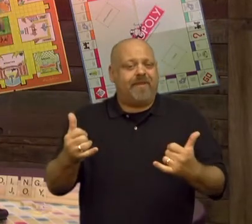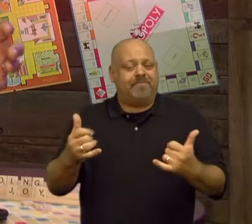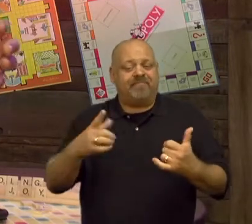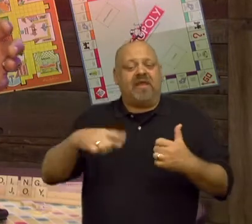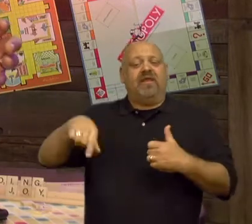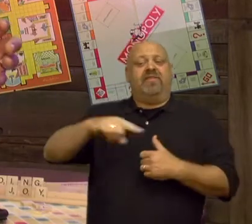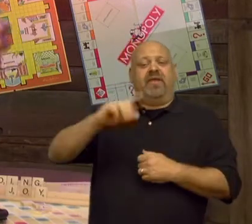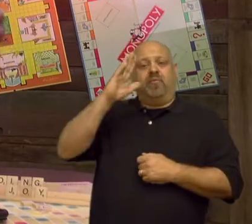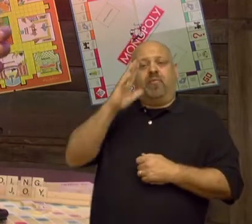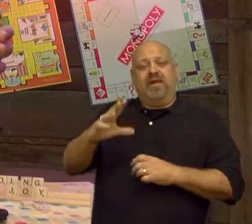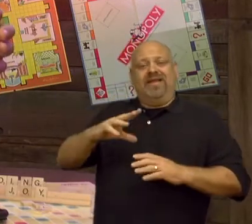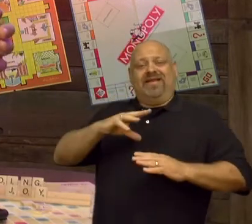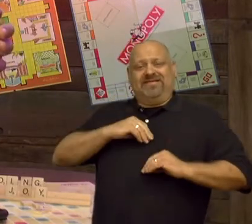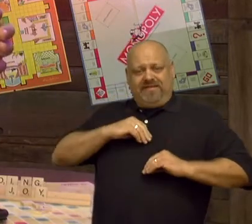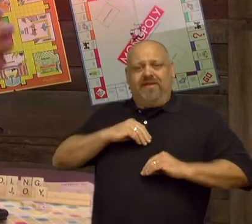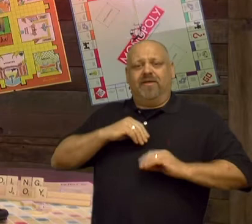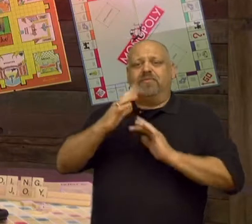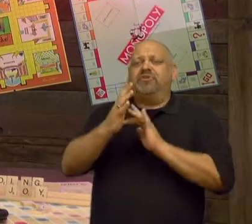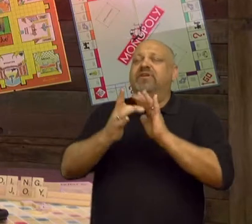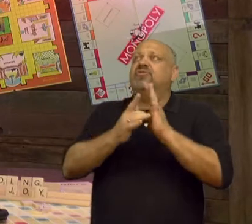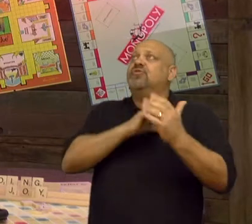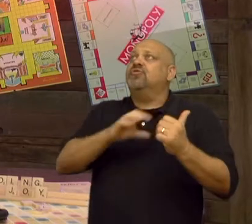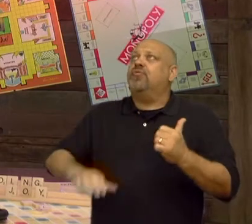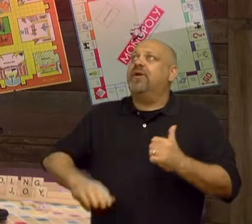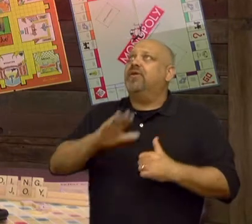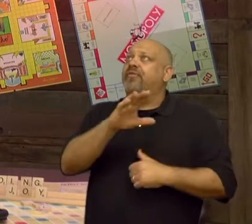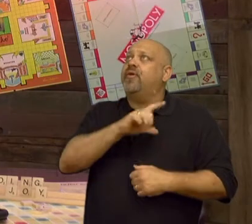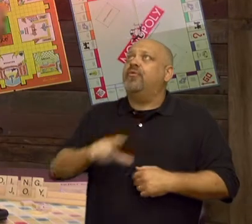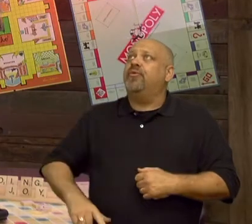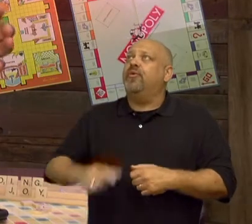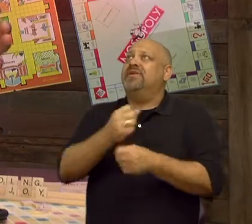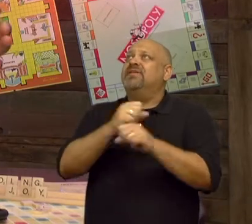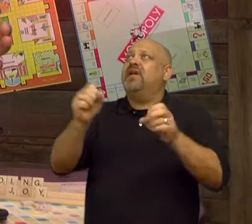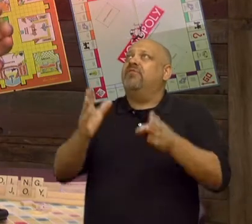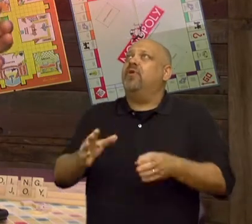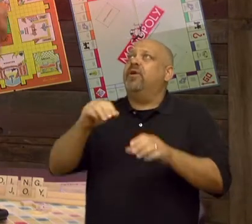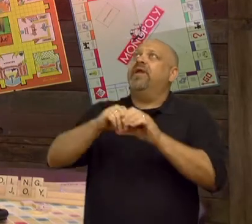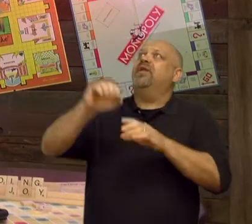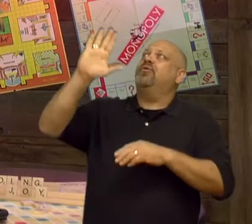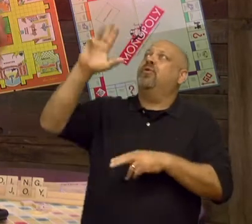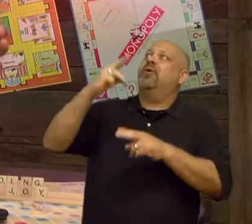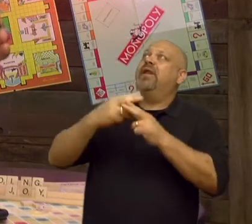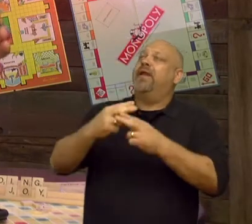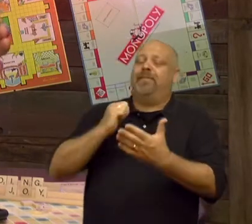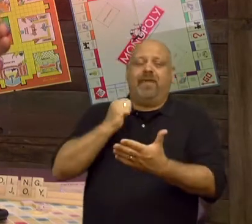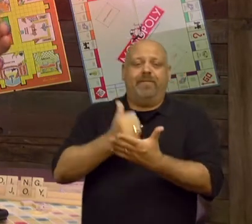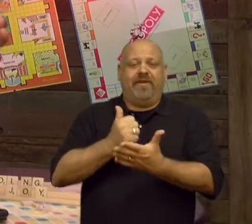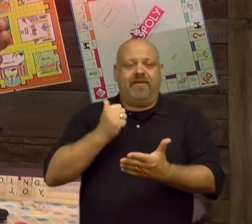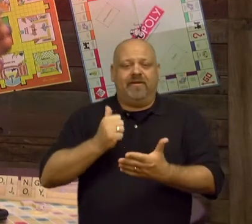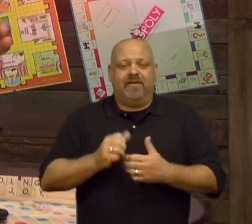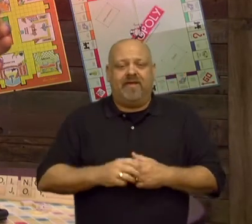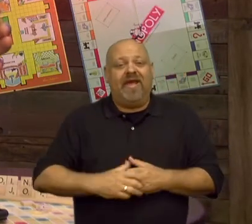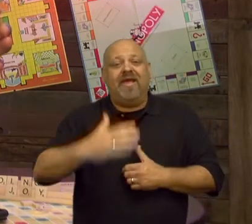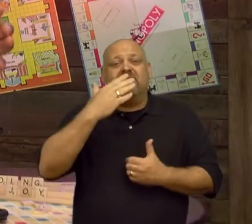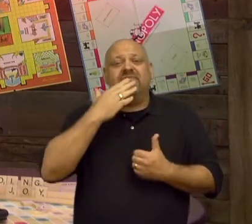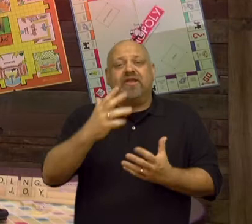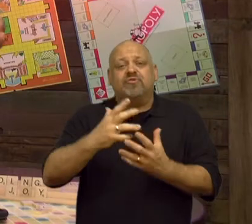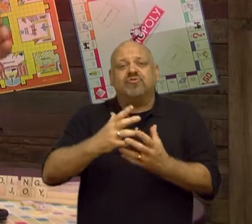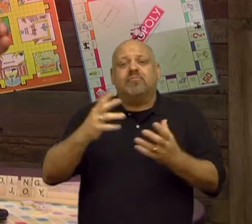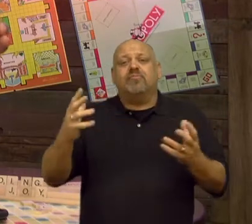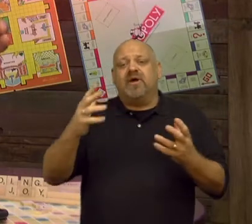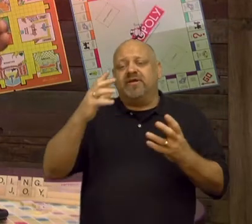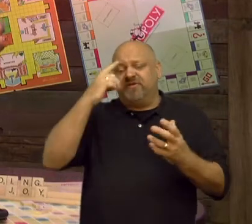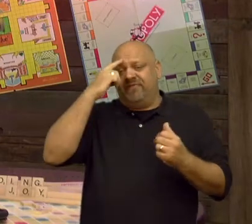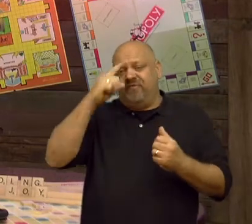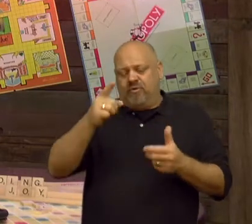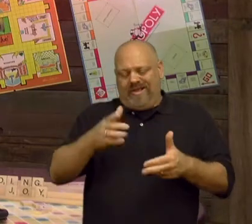every person today that they will accept Jesus Christ as their Lord and Savior. In your name,